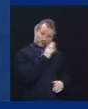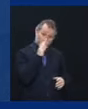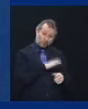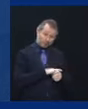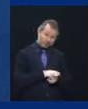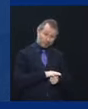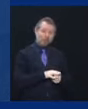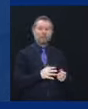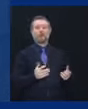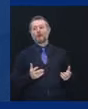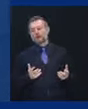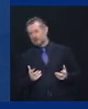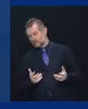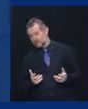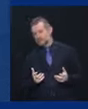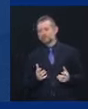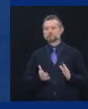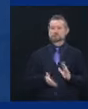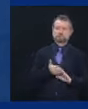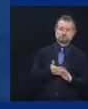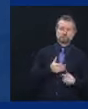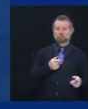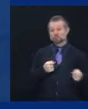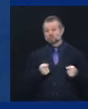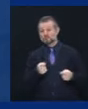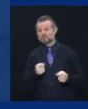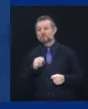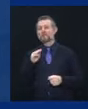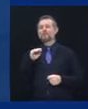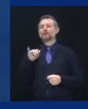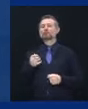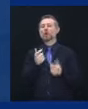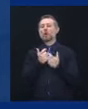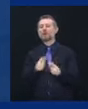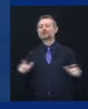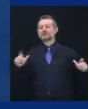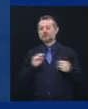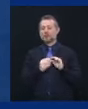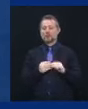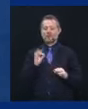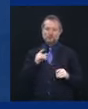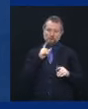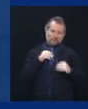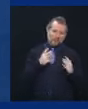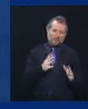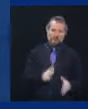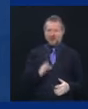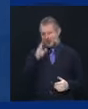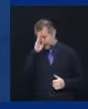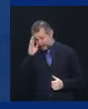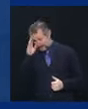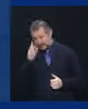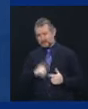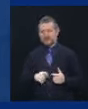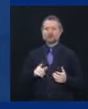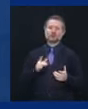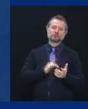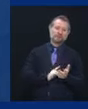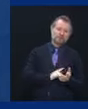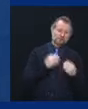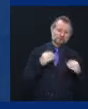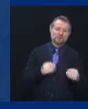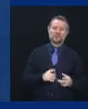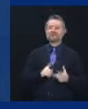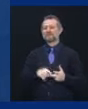the majority of the providers, hospitals, pharmacies, federally qualified